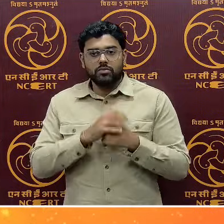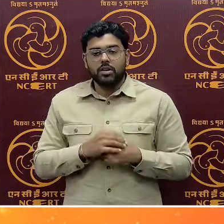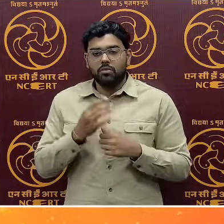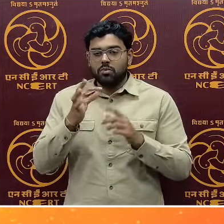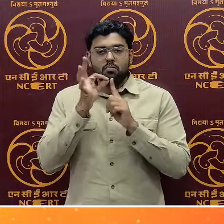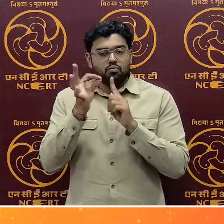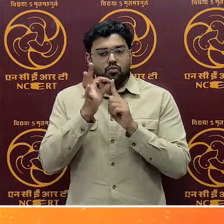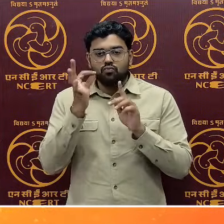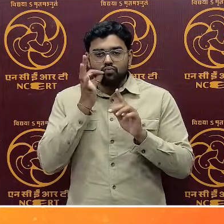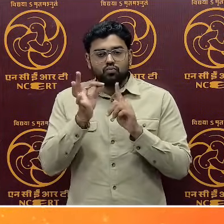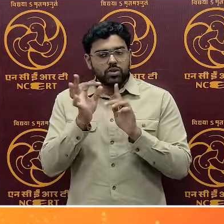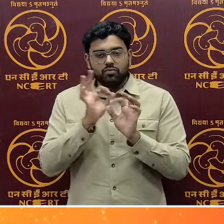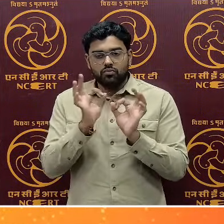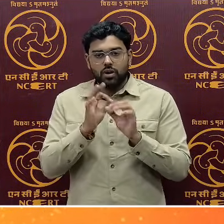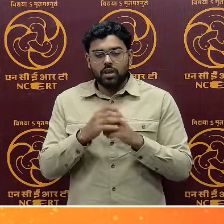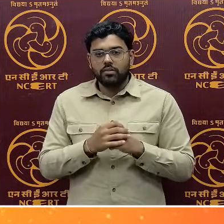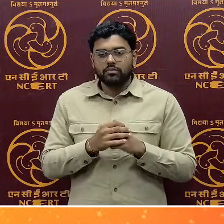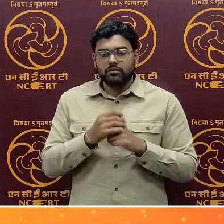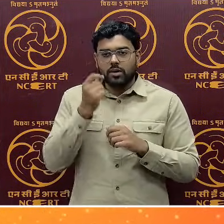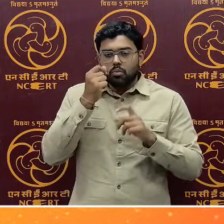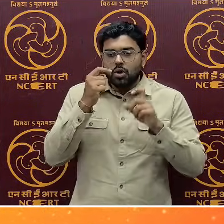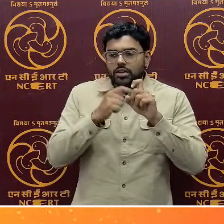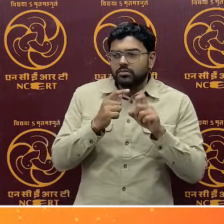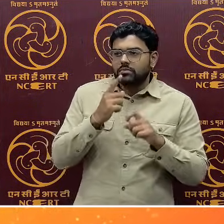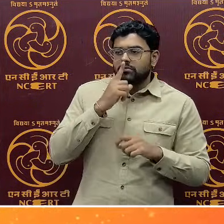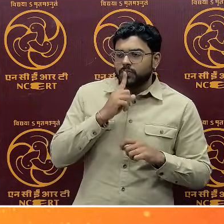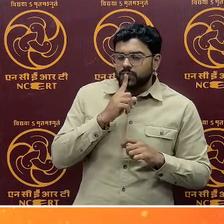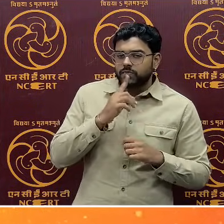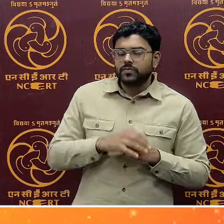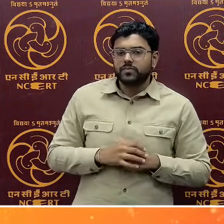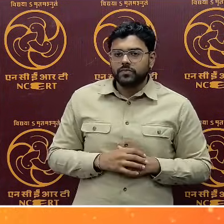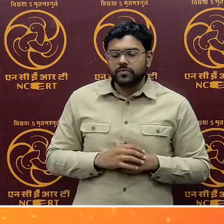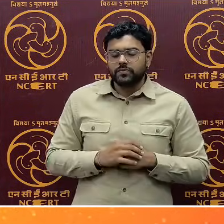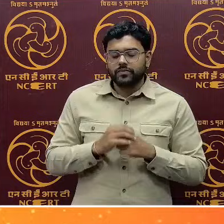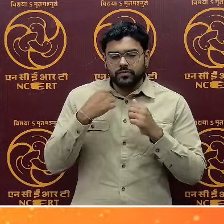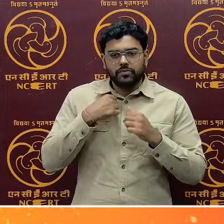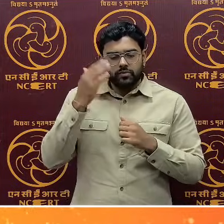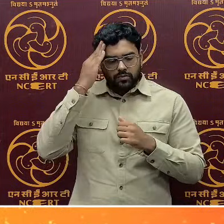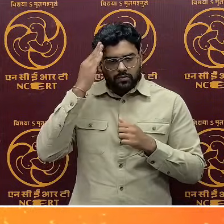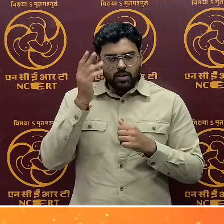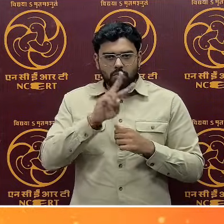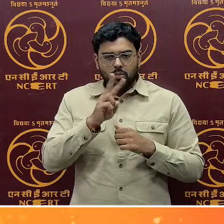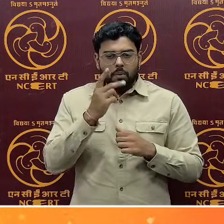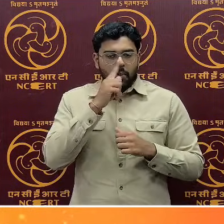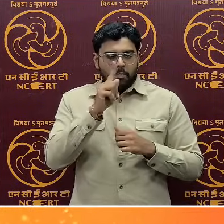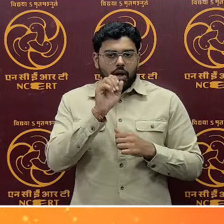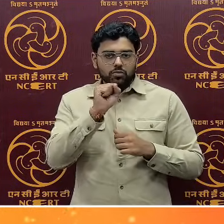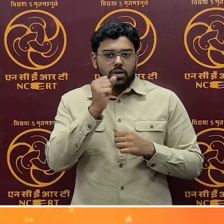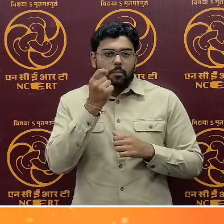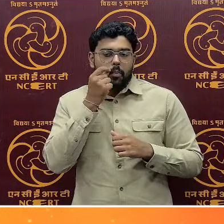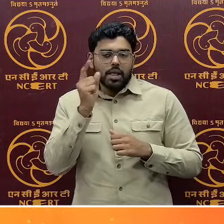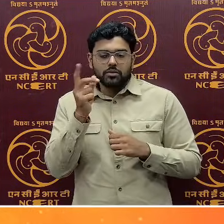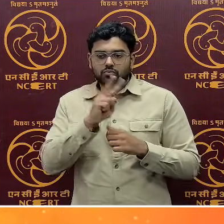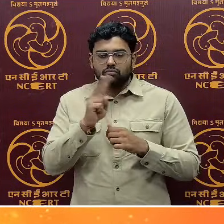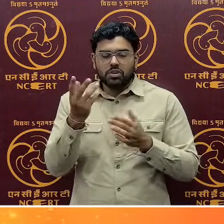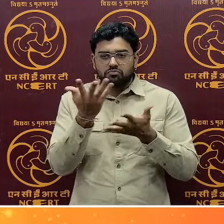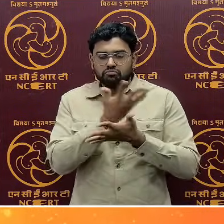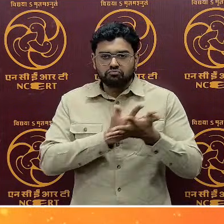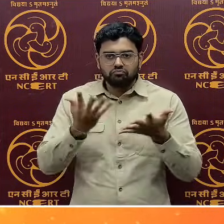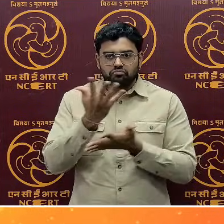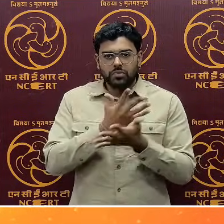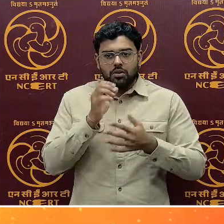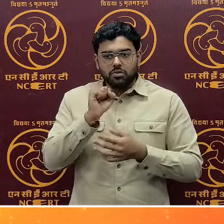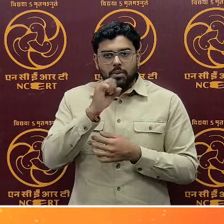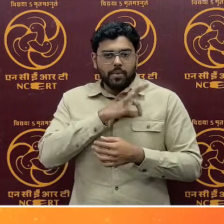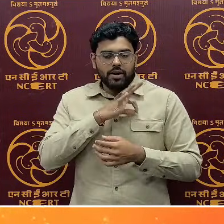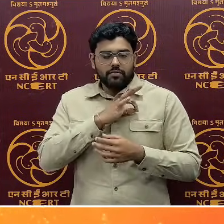though. Encyclopedia sat quietly. He knew his mother and father were discussing the case for his